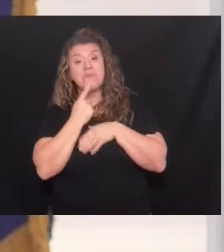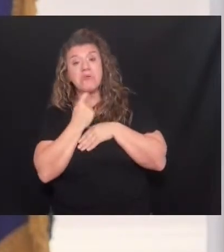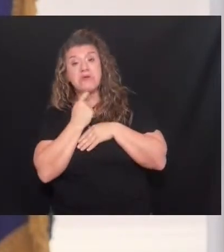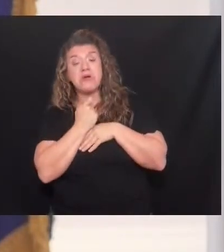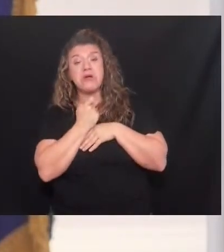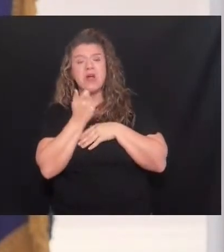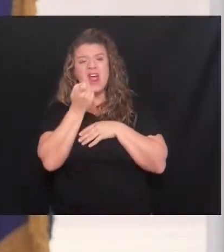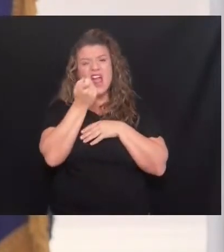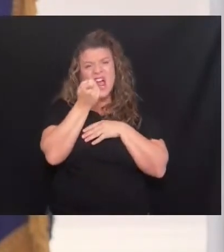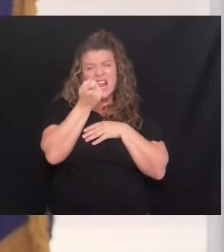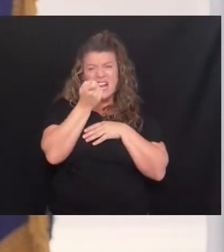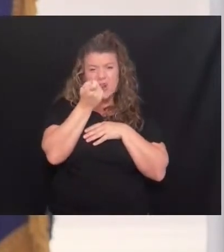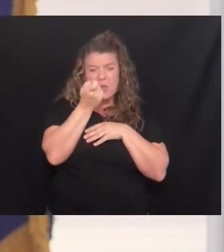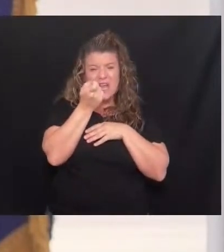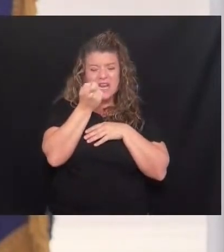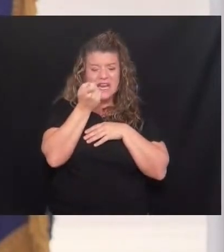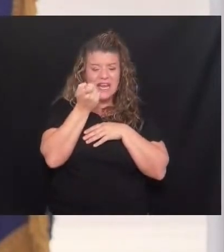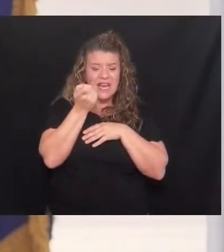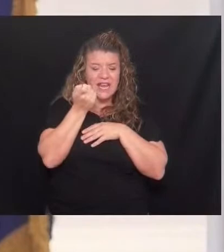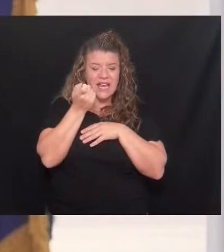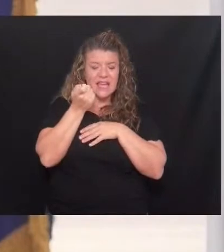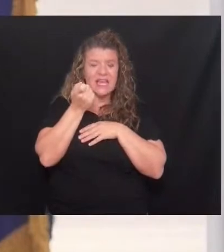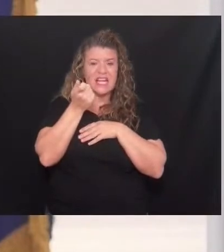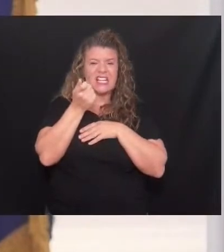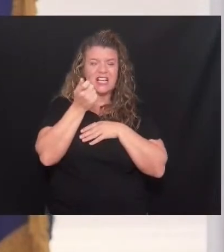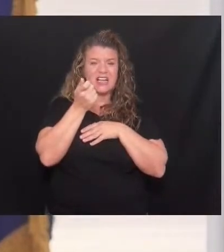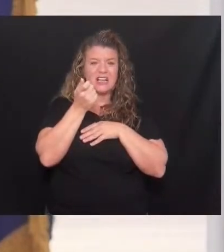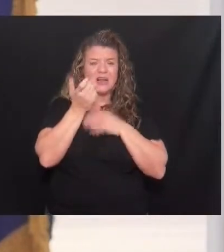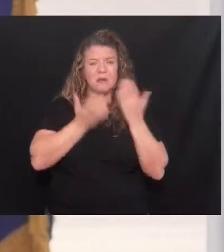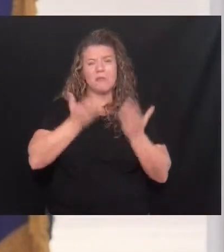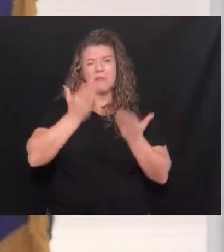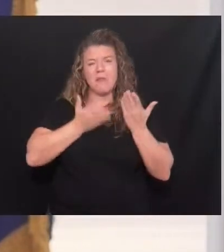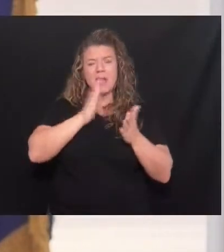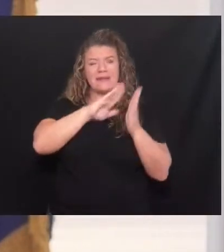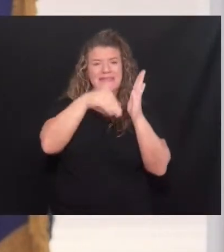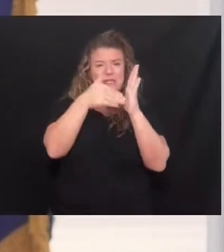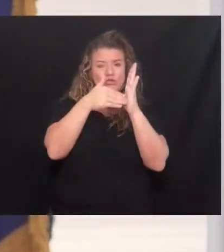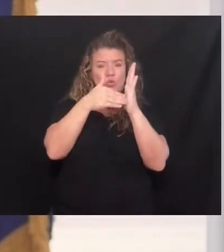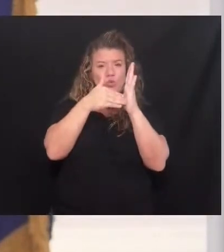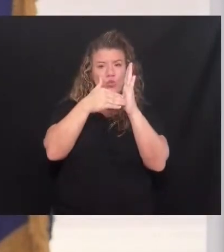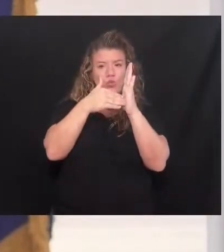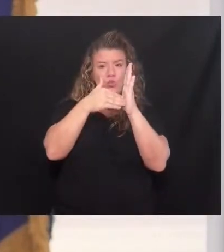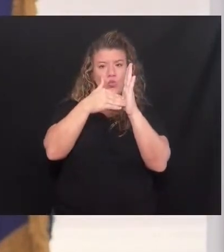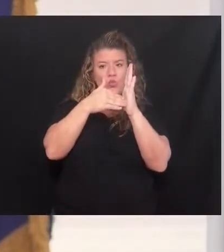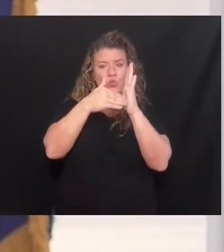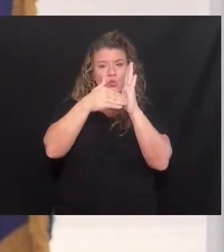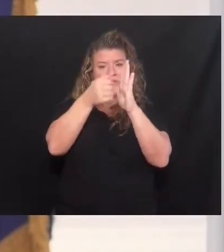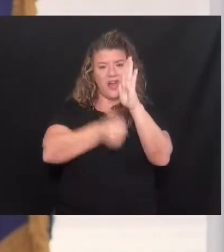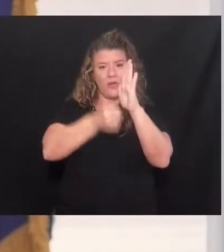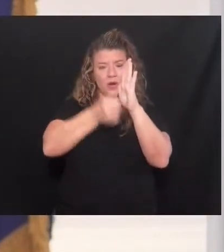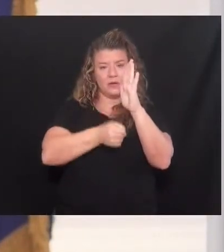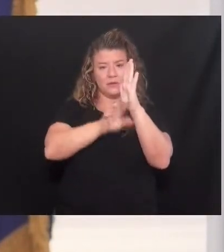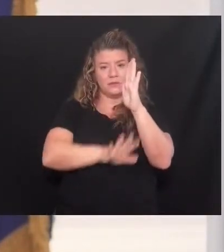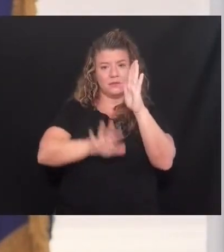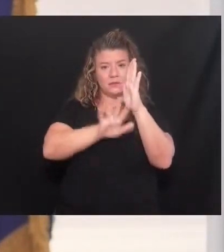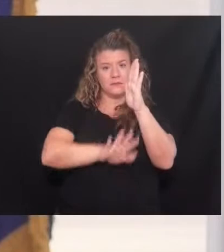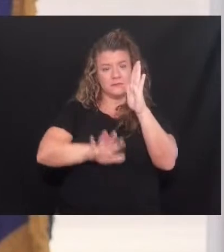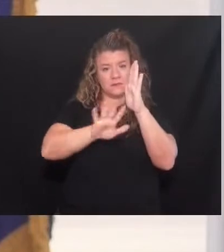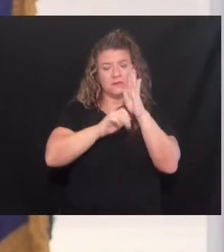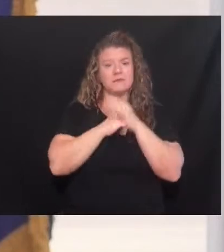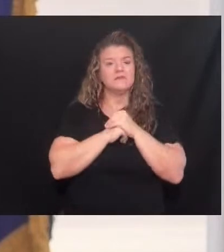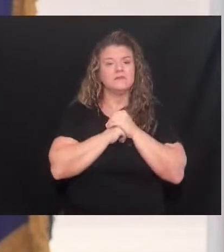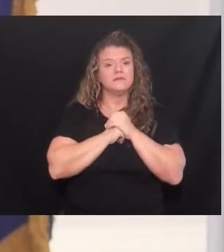little teeny streak that runs from maybe the central part of the state down in the southern part, and there's a